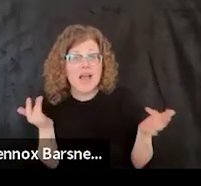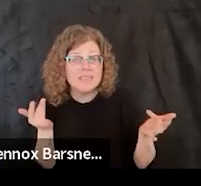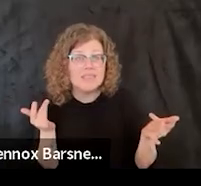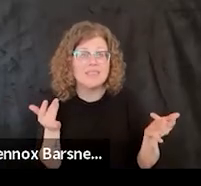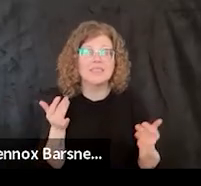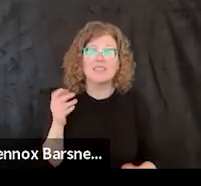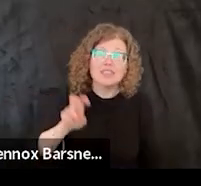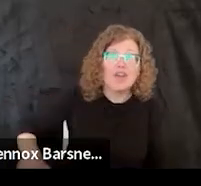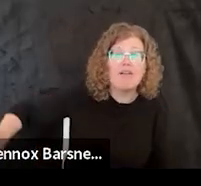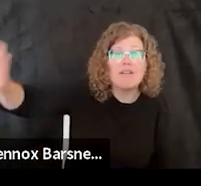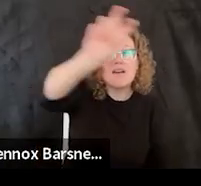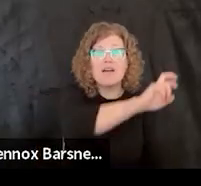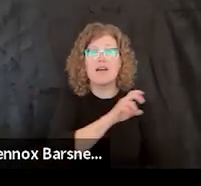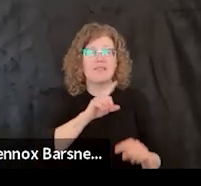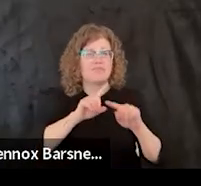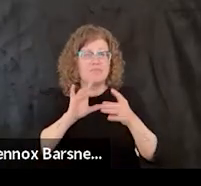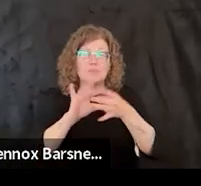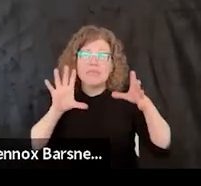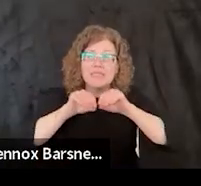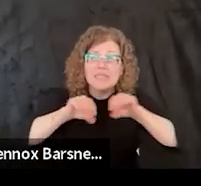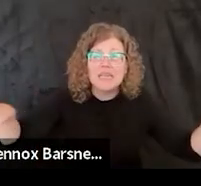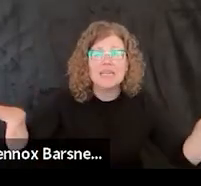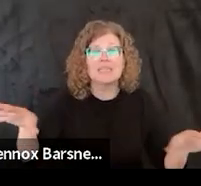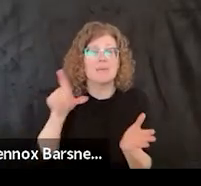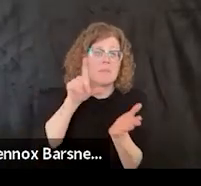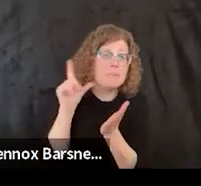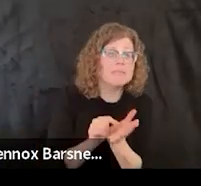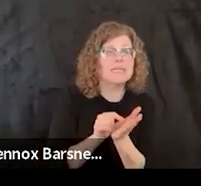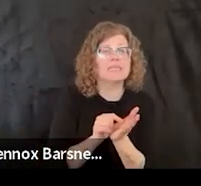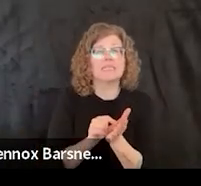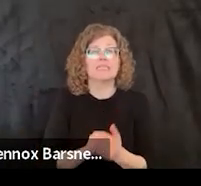releases, publishing, and you can